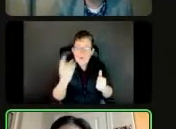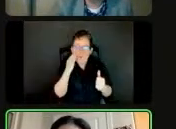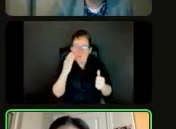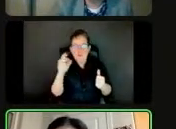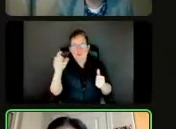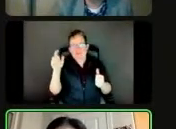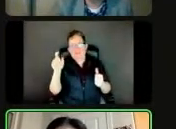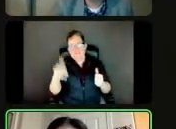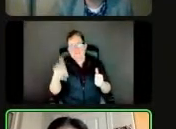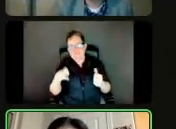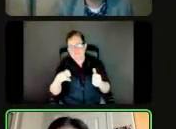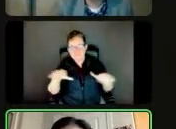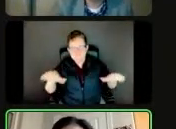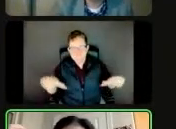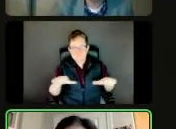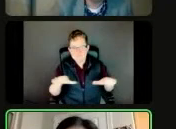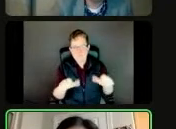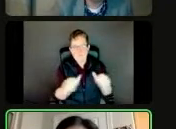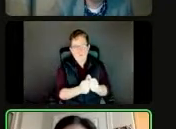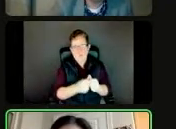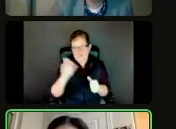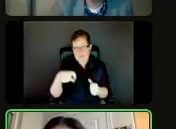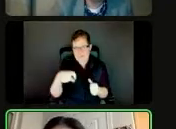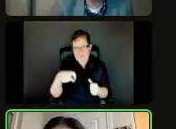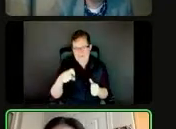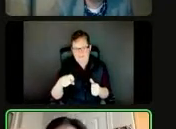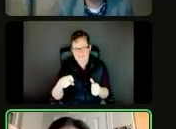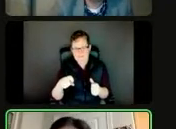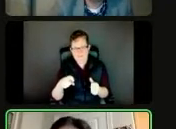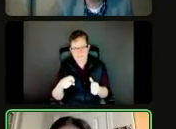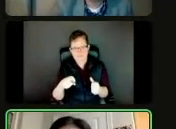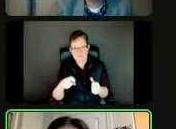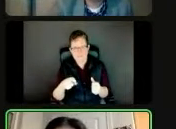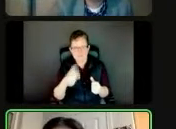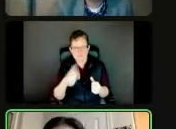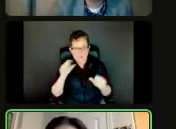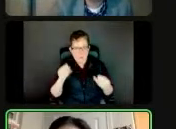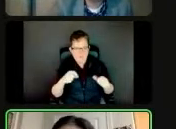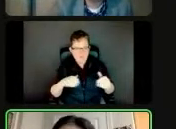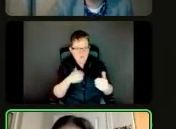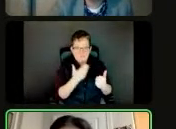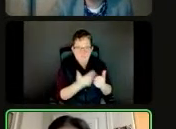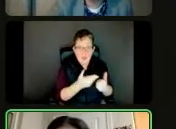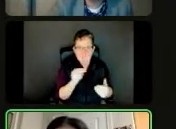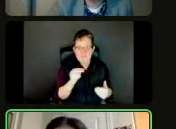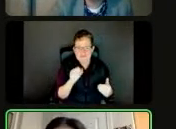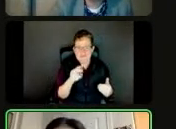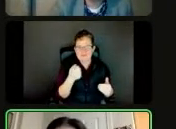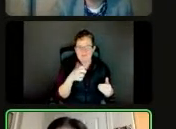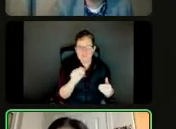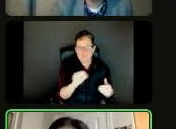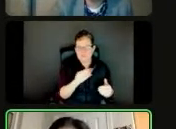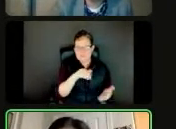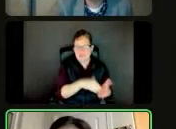even come still to these, to either the Navigation Center or even to the micro shelters. There's still people who are